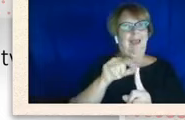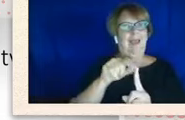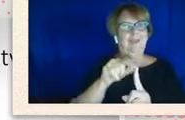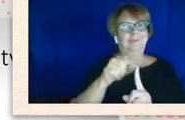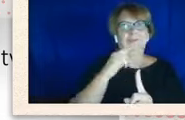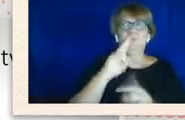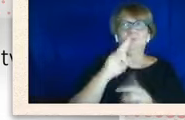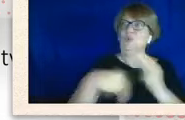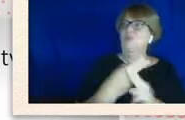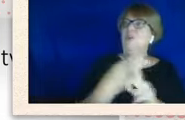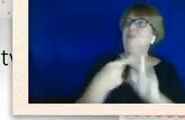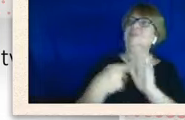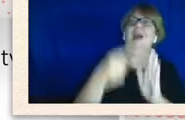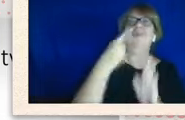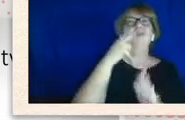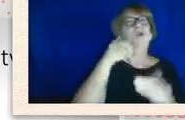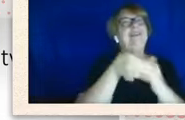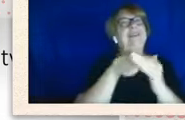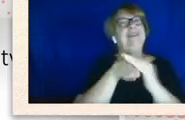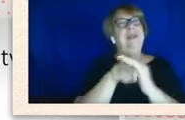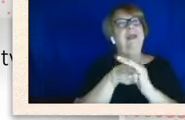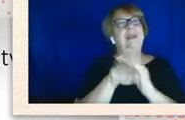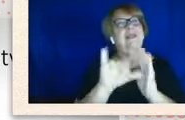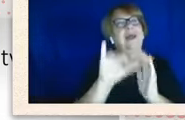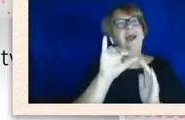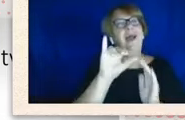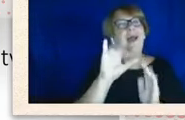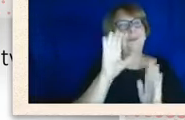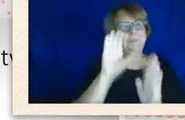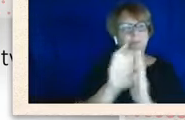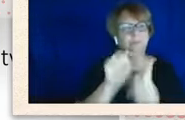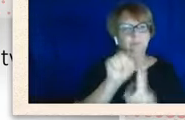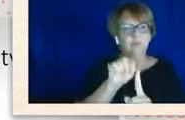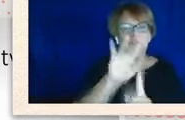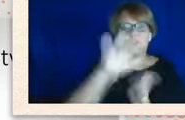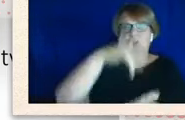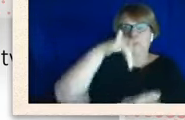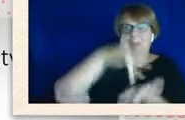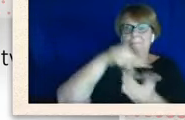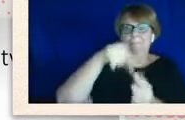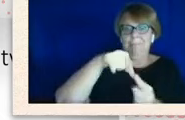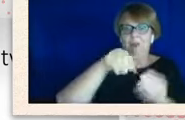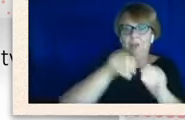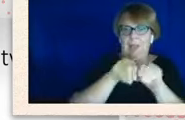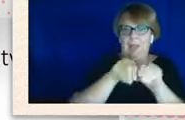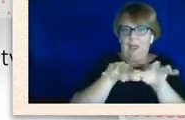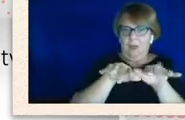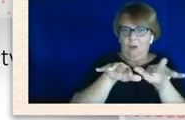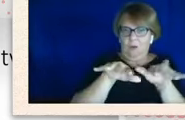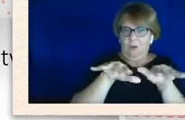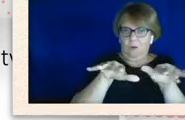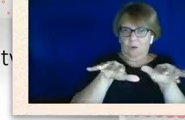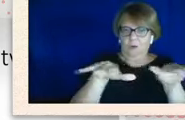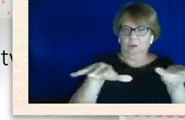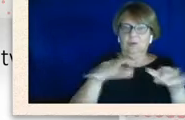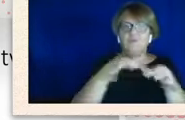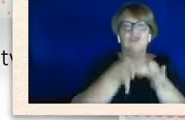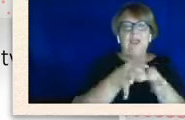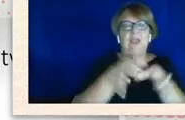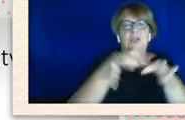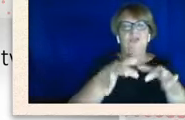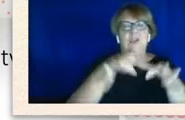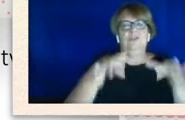for accessibility. And from the middle of the water going out to the end are a ring. And it